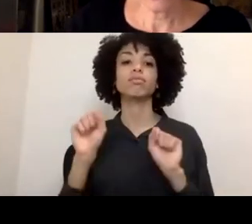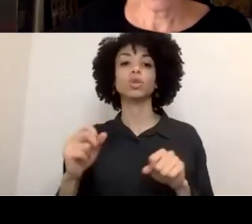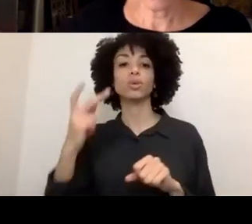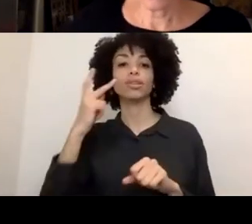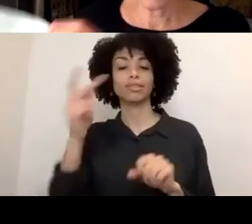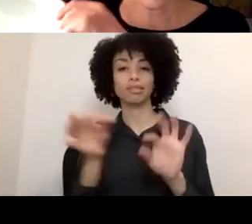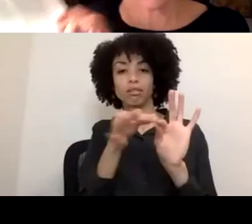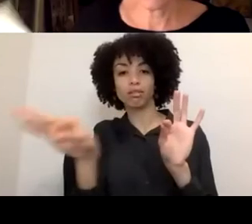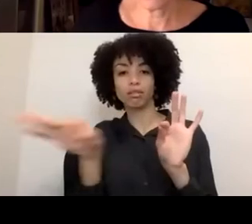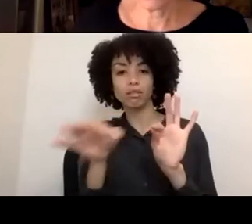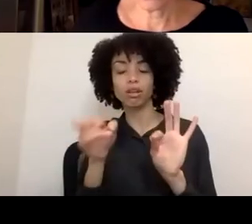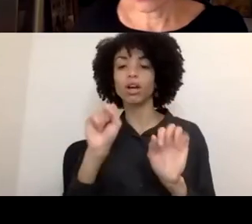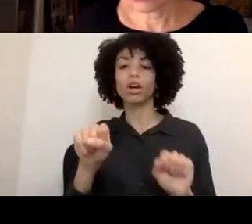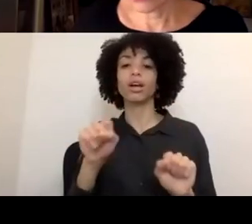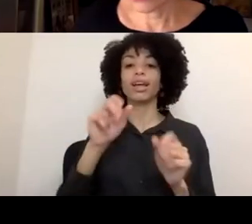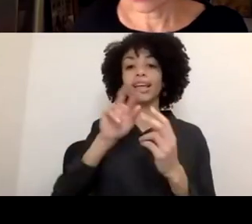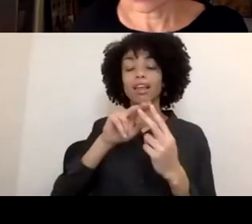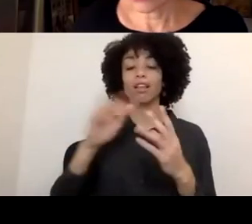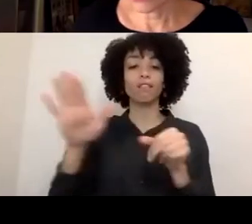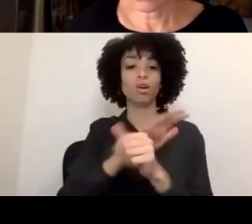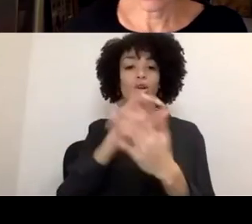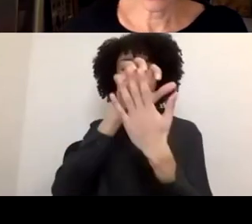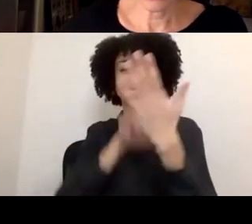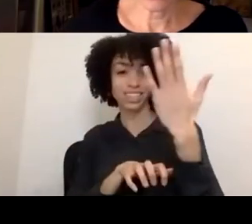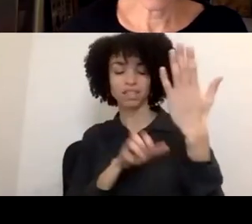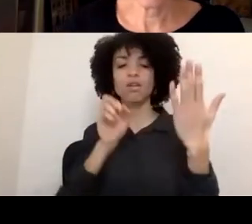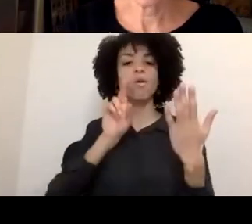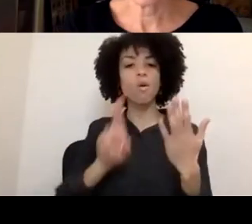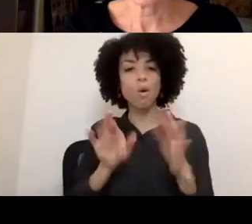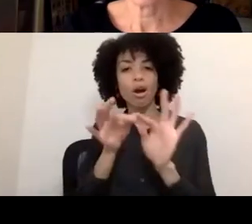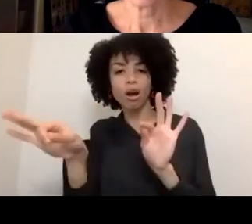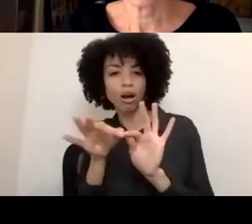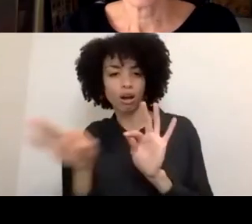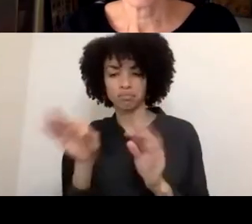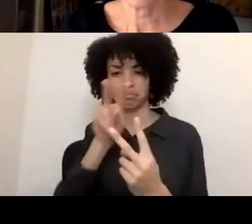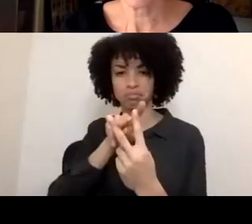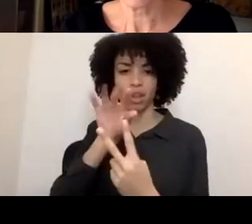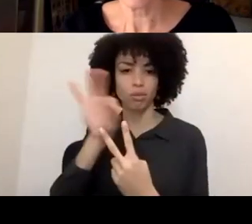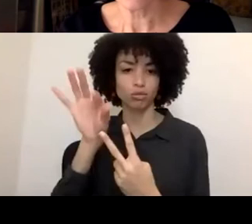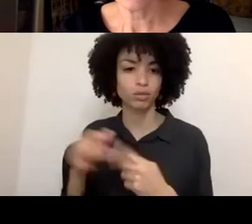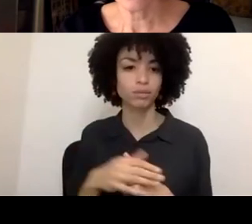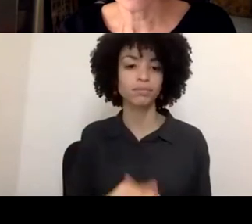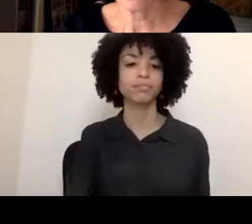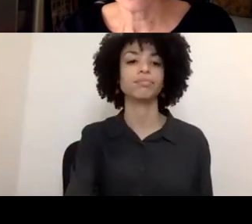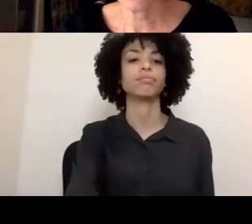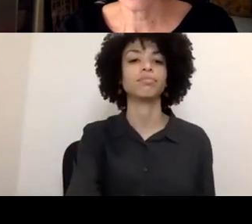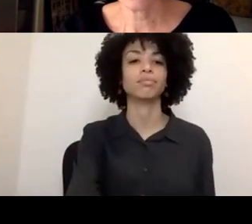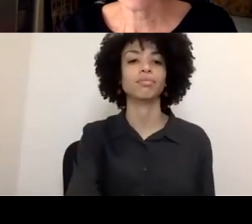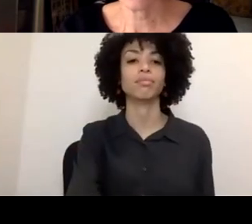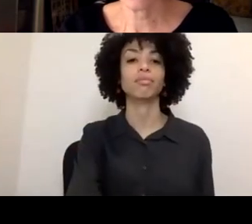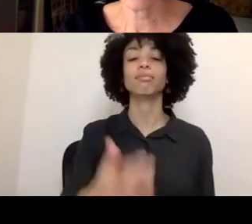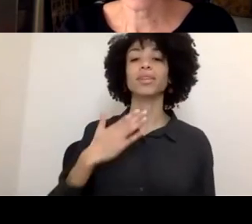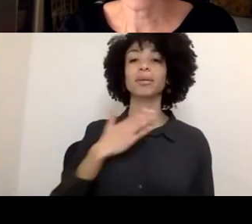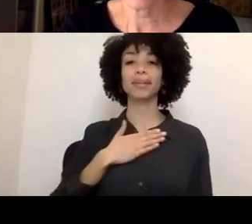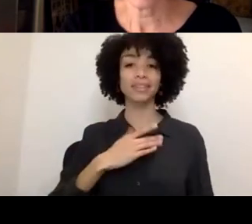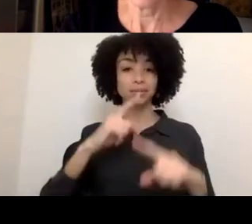captioning, and then choose Show Full Transcript to have the full transcript appear on the side of the screen. In the meantime, please set your sound to mute until